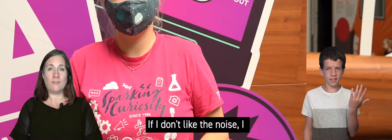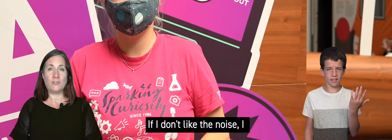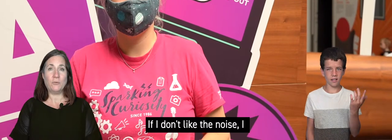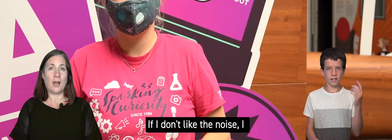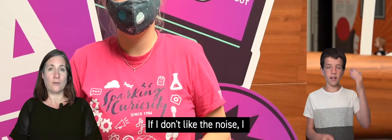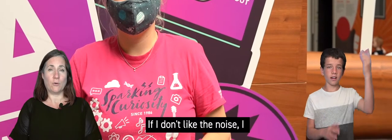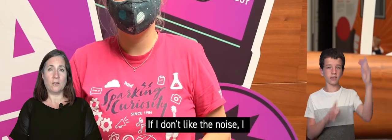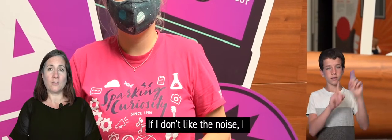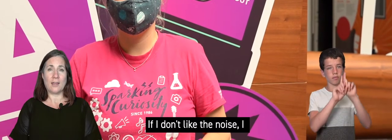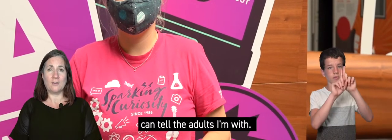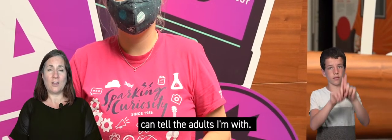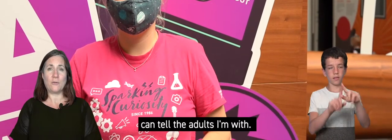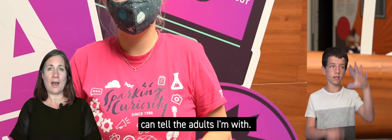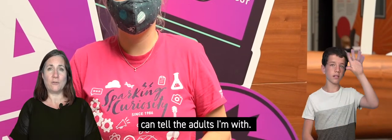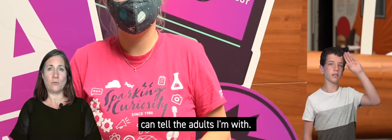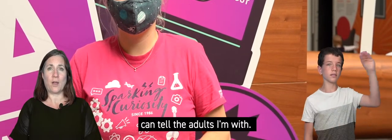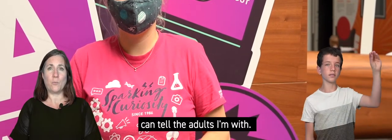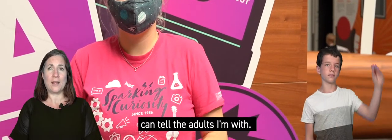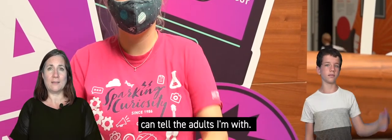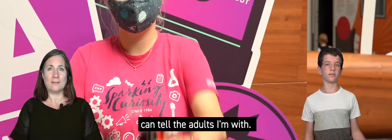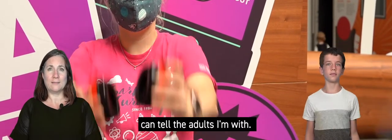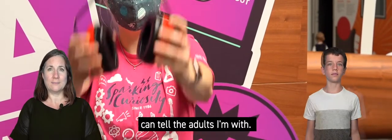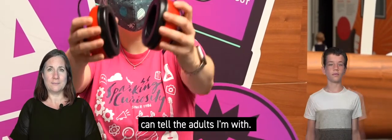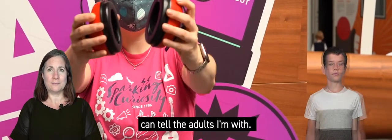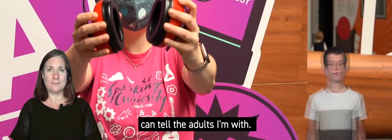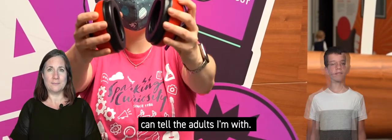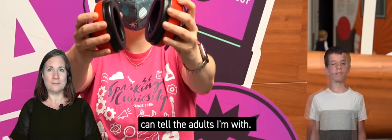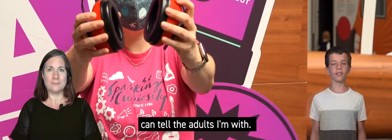If I don't like the noise I can tell the adult I'm with.